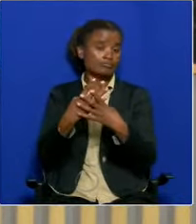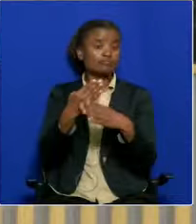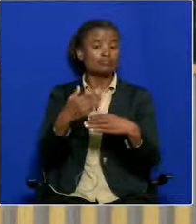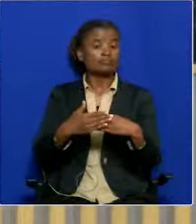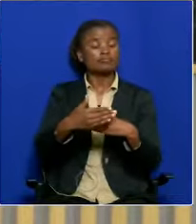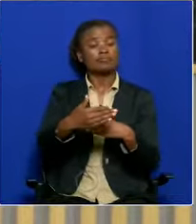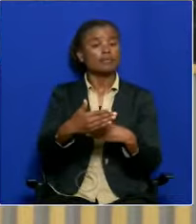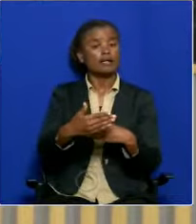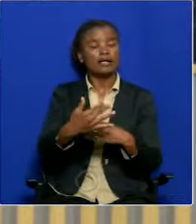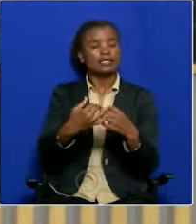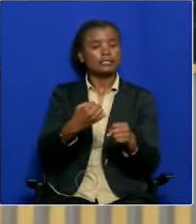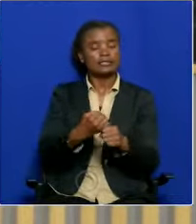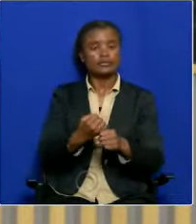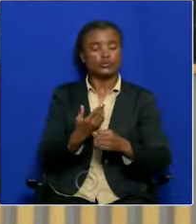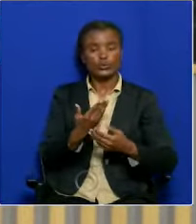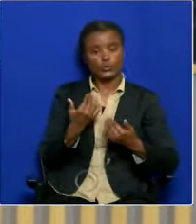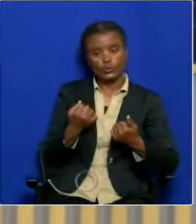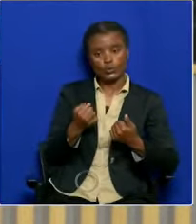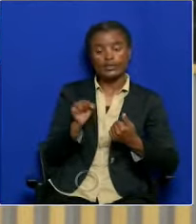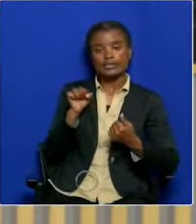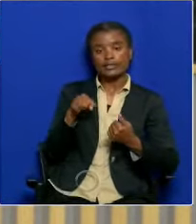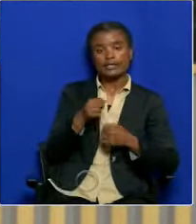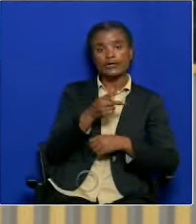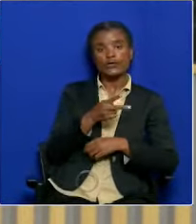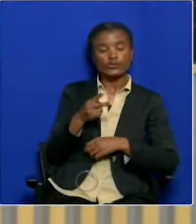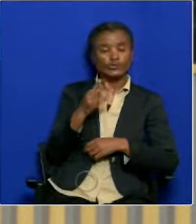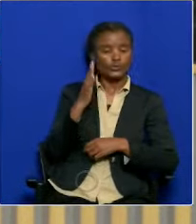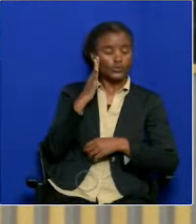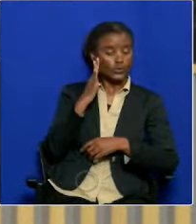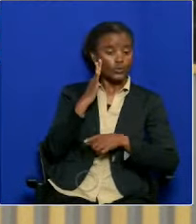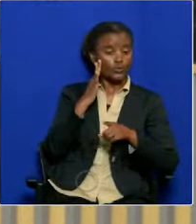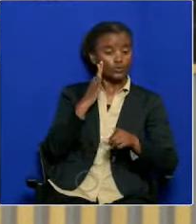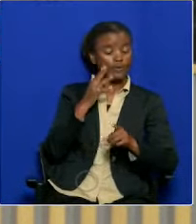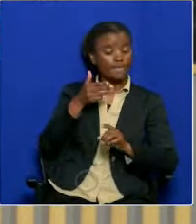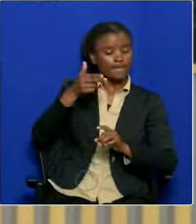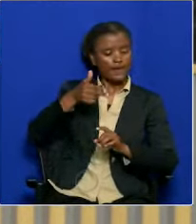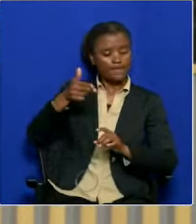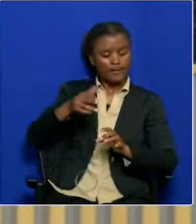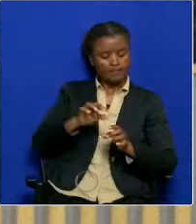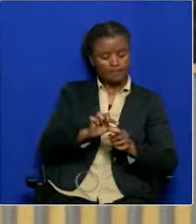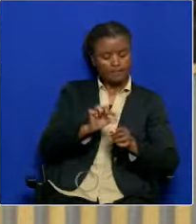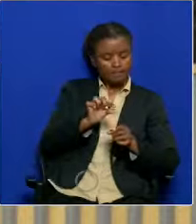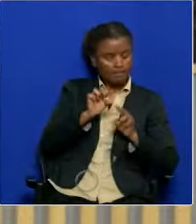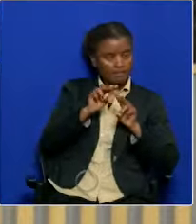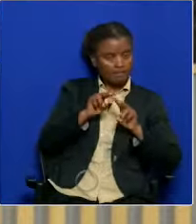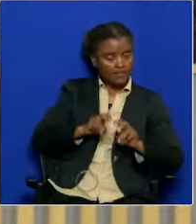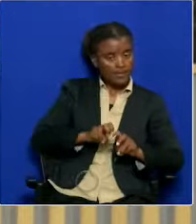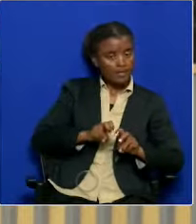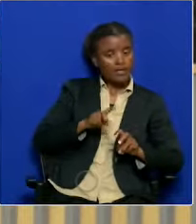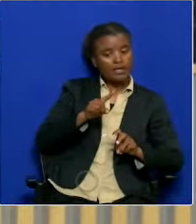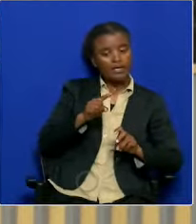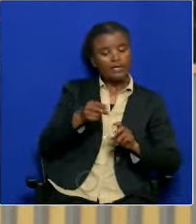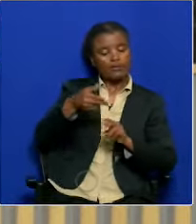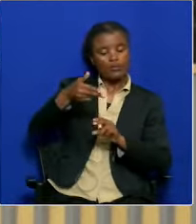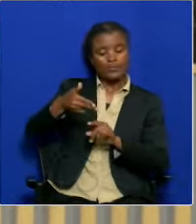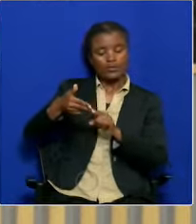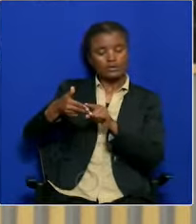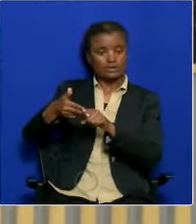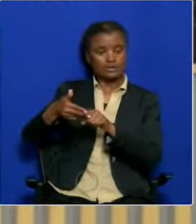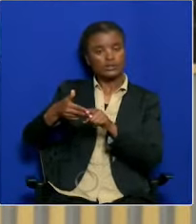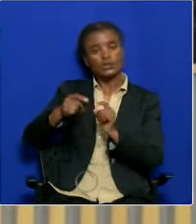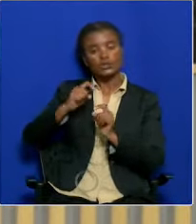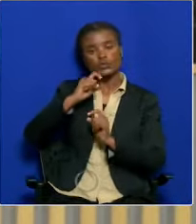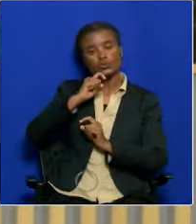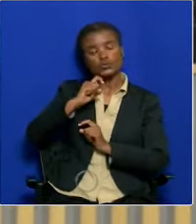the ballistics that you facilitated, that the weapons used in